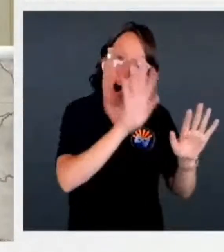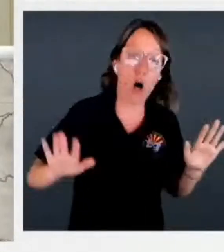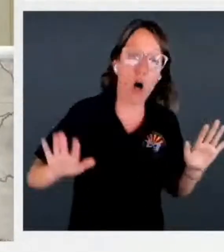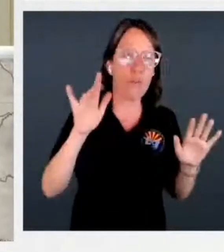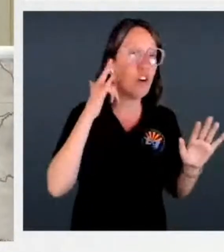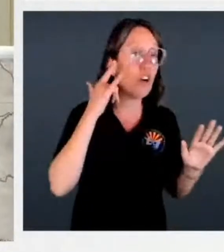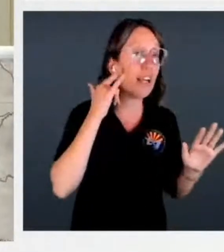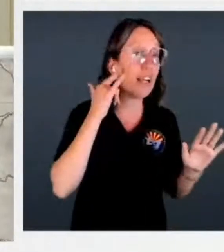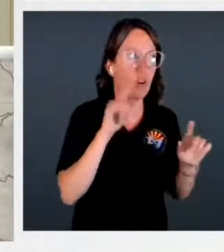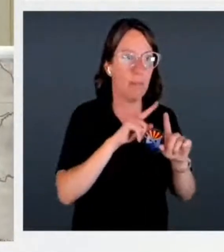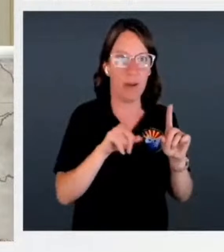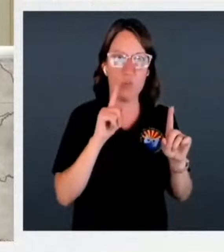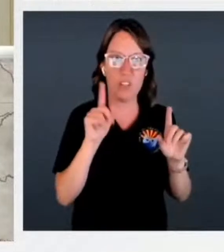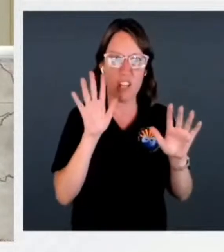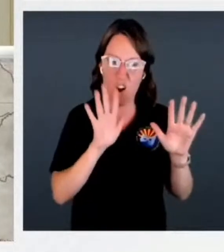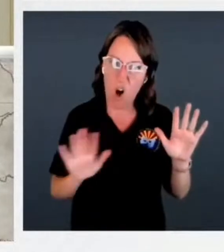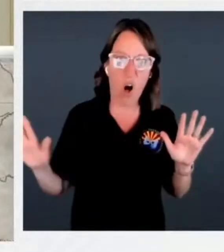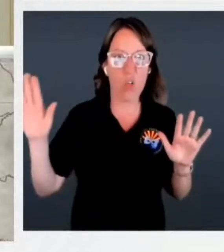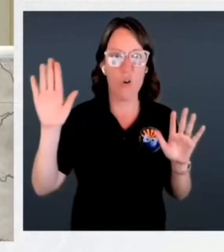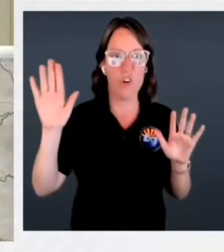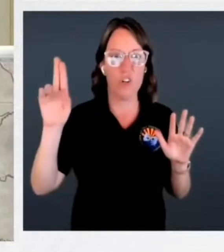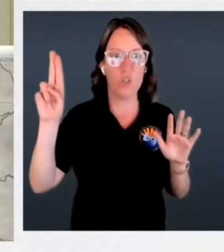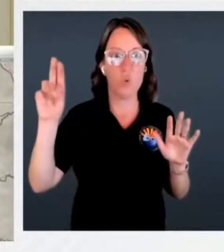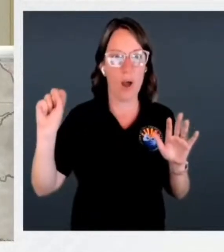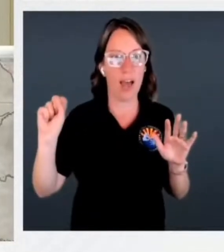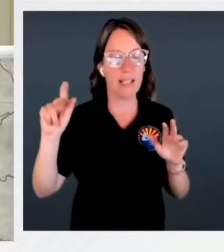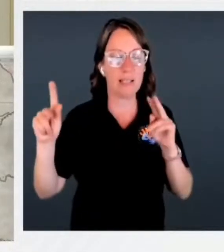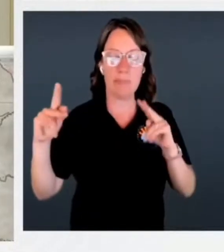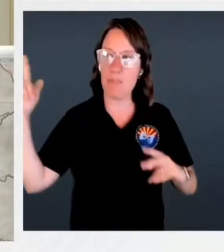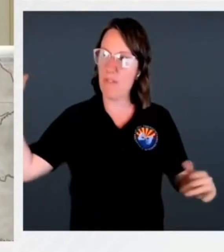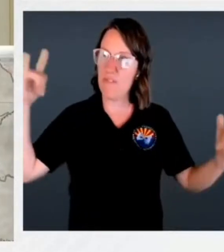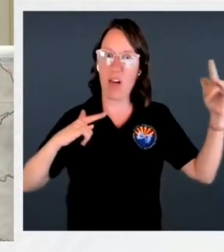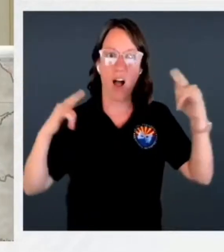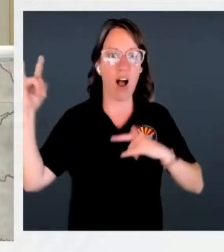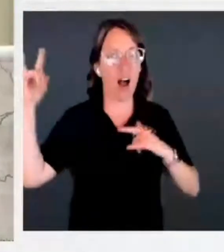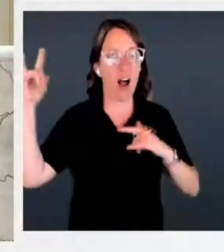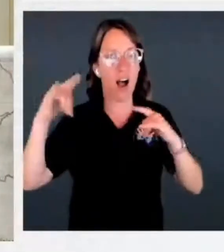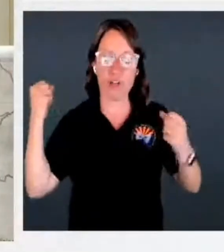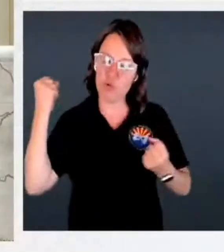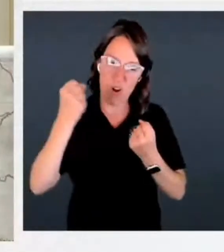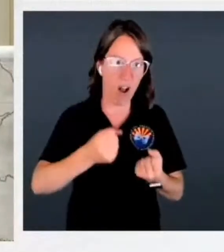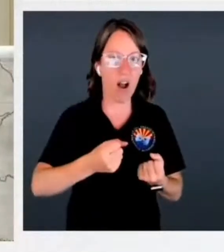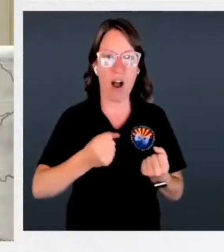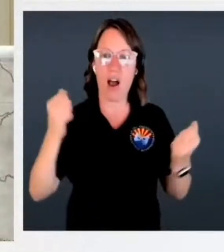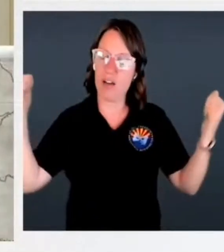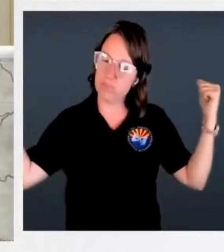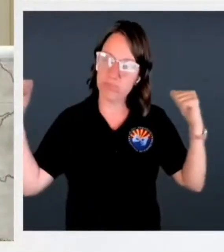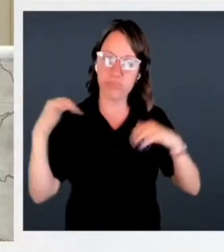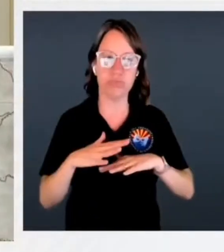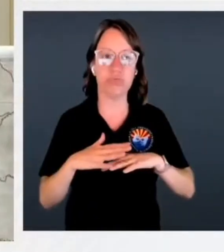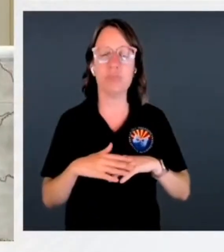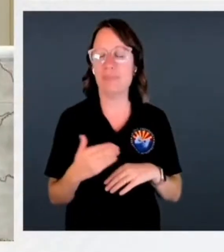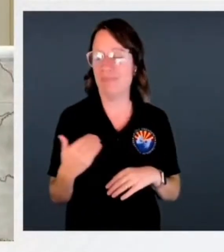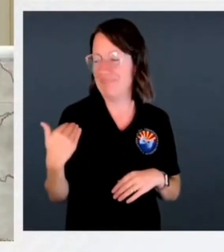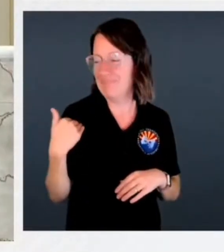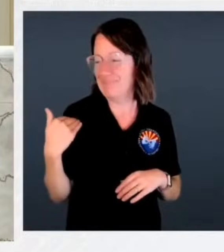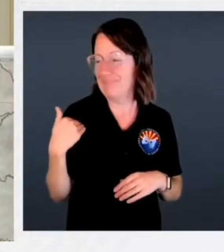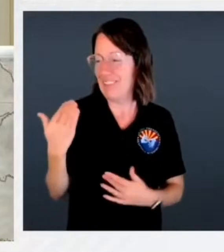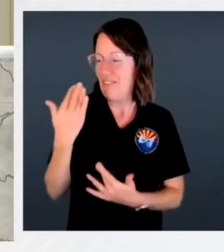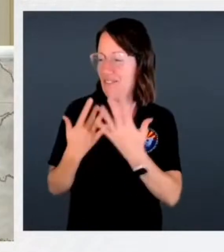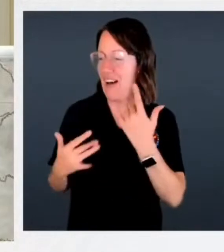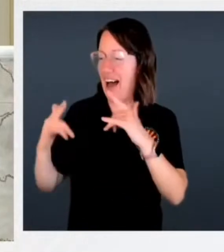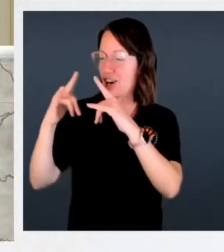United States. To sum it up, really meant something to me was at the camp the other night. I was washing my hands,